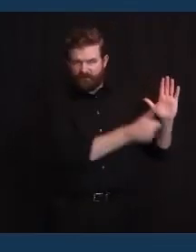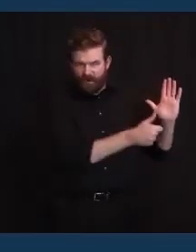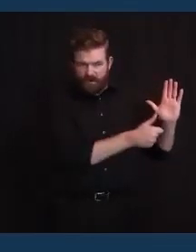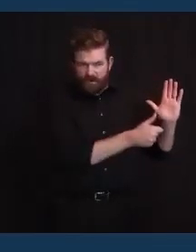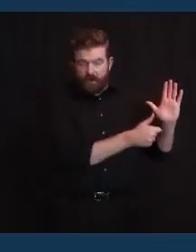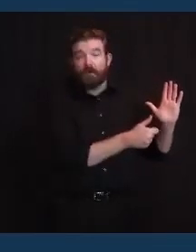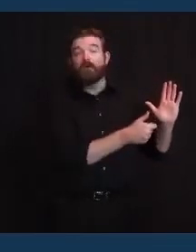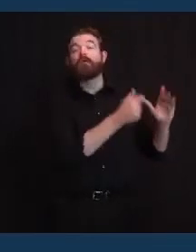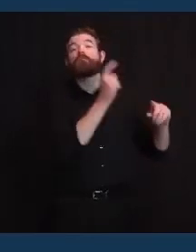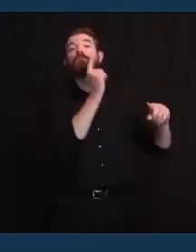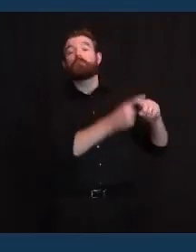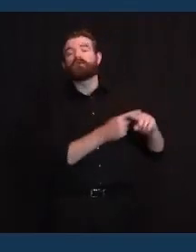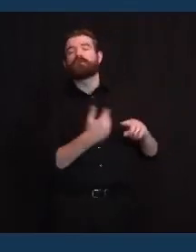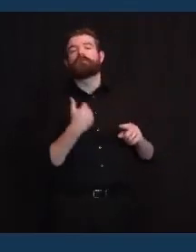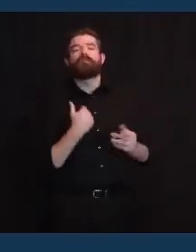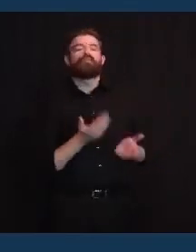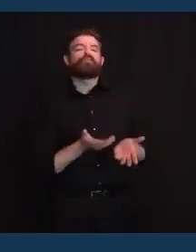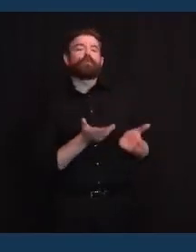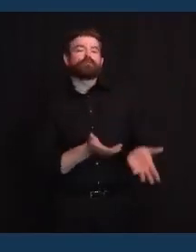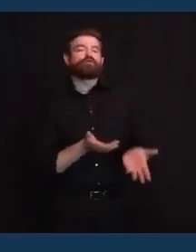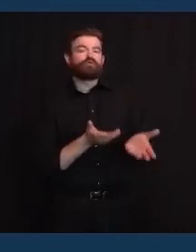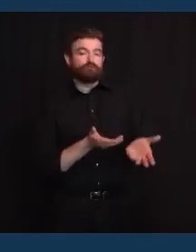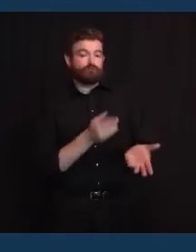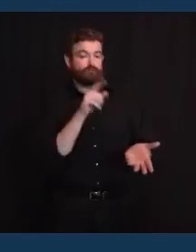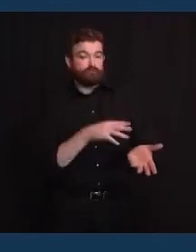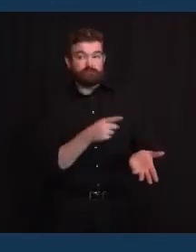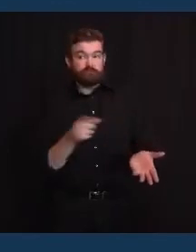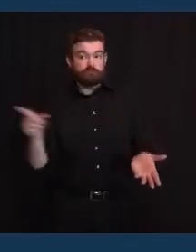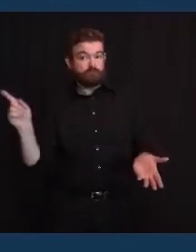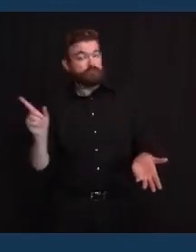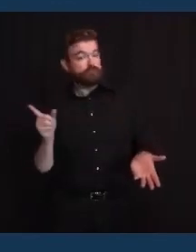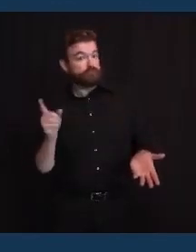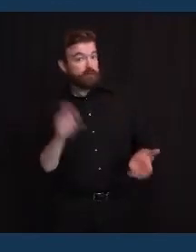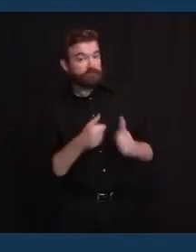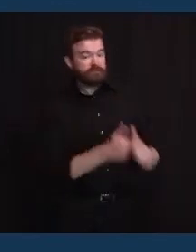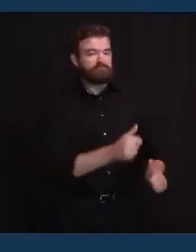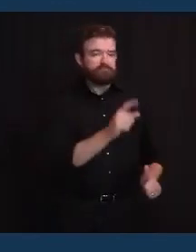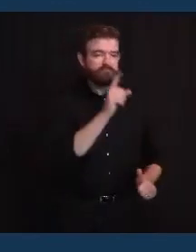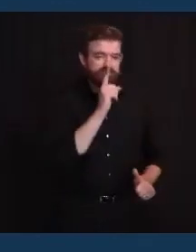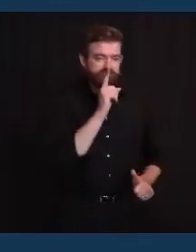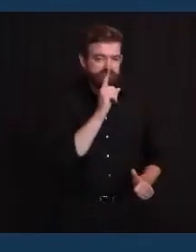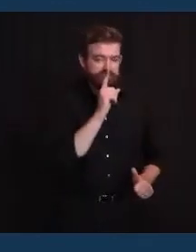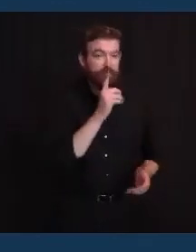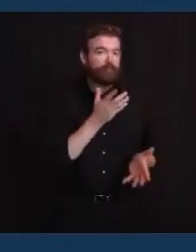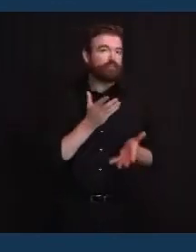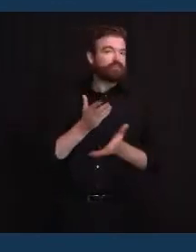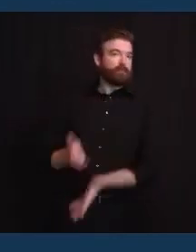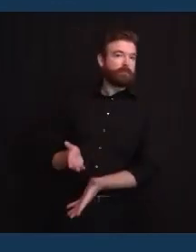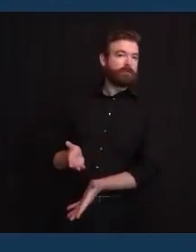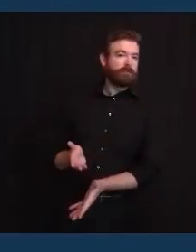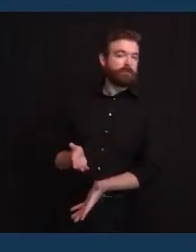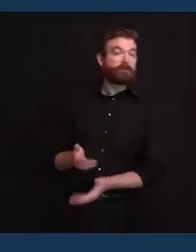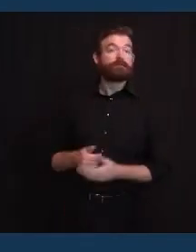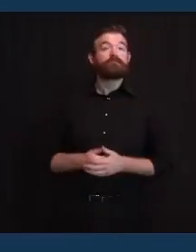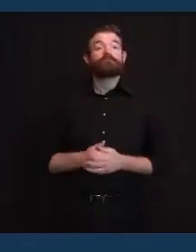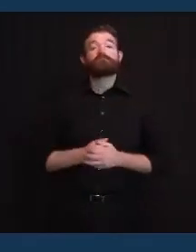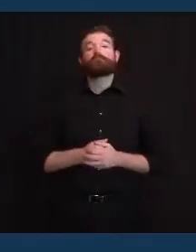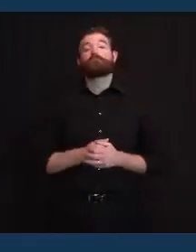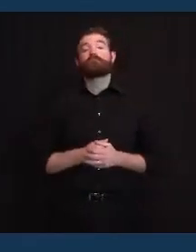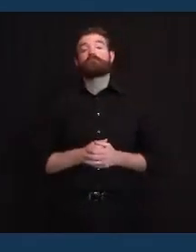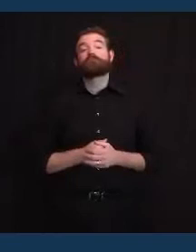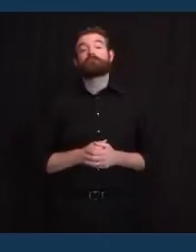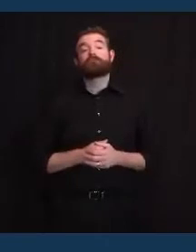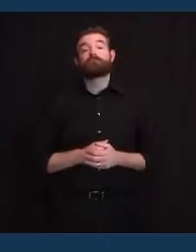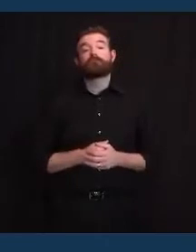vital input came directly from our school communities. I will leave it to Dr. Repollet and Dr. Zawicki to speak in